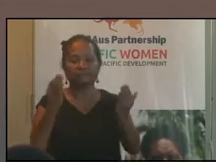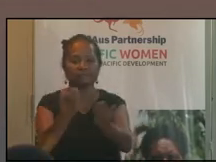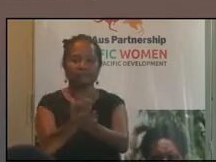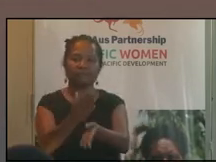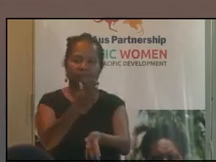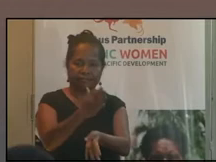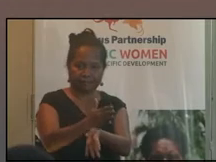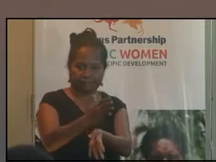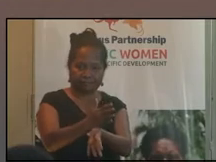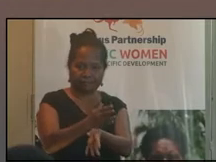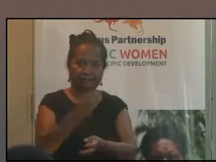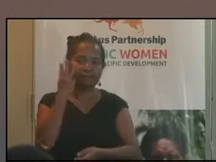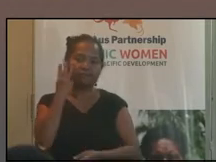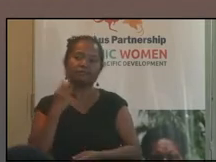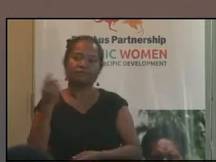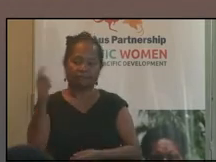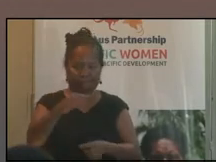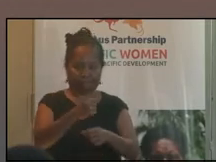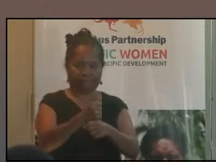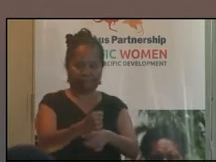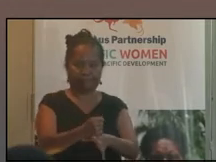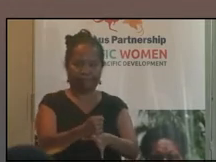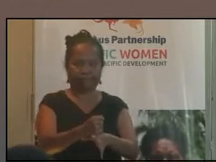they can play to get women into parliament.